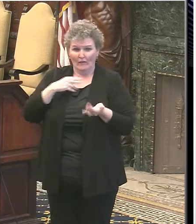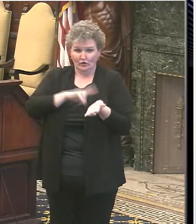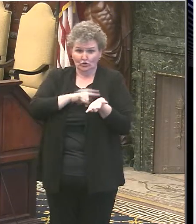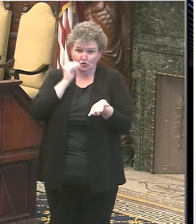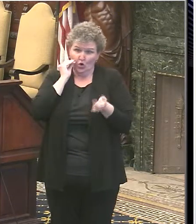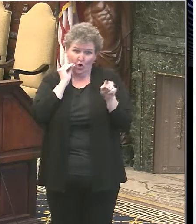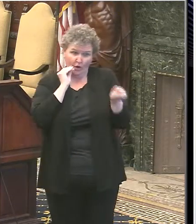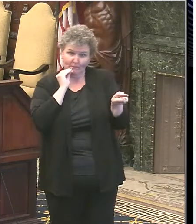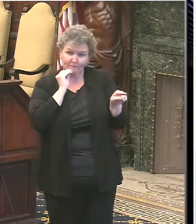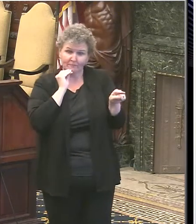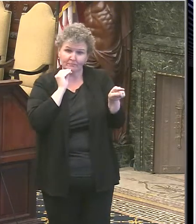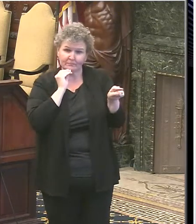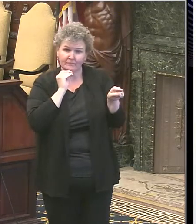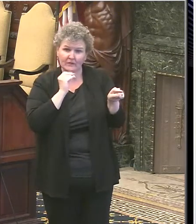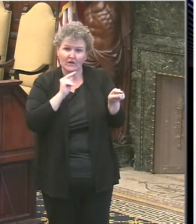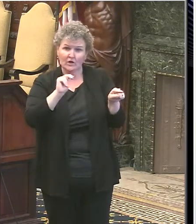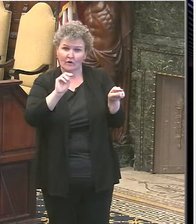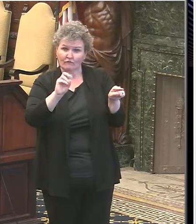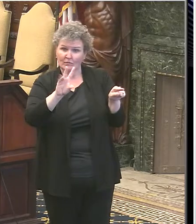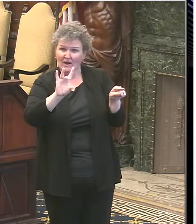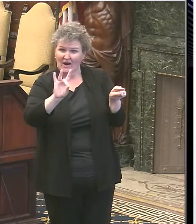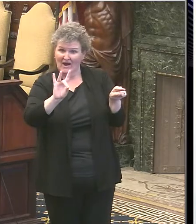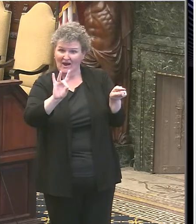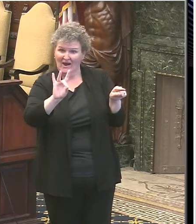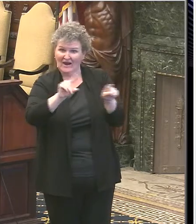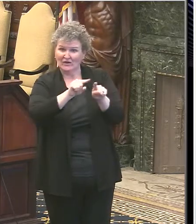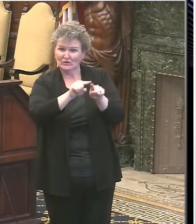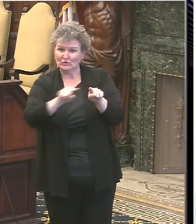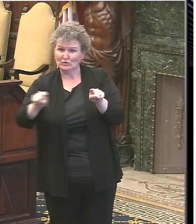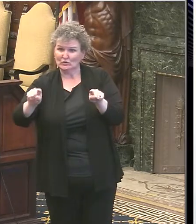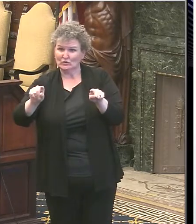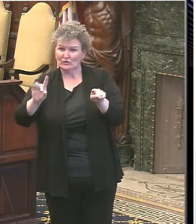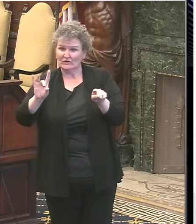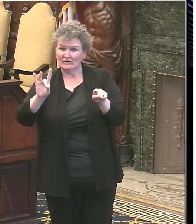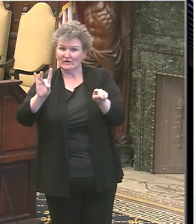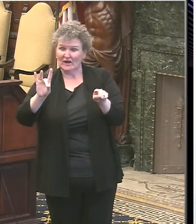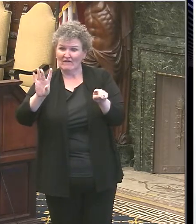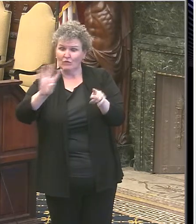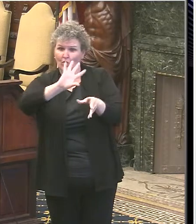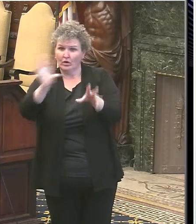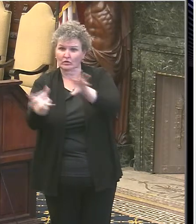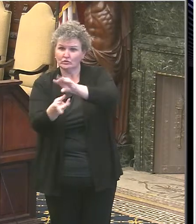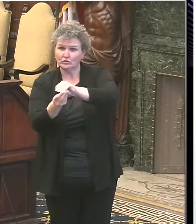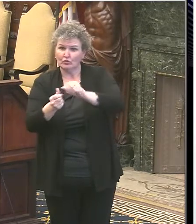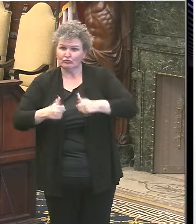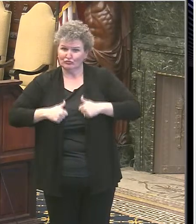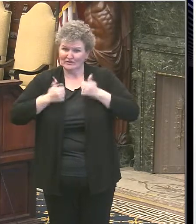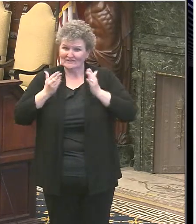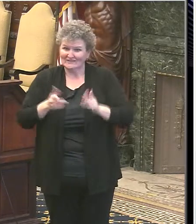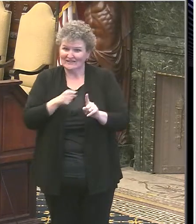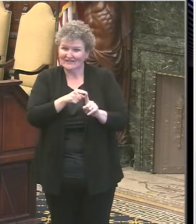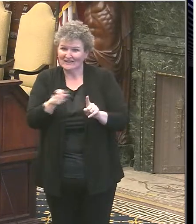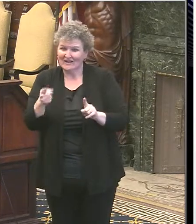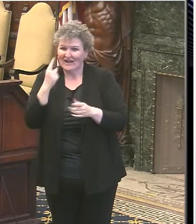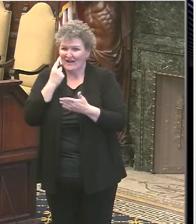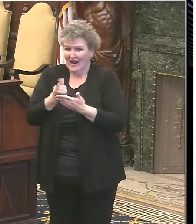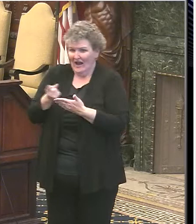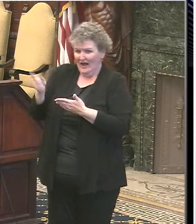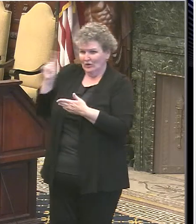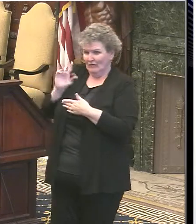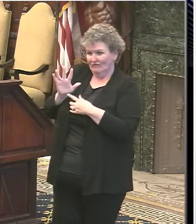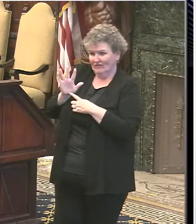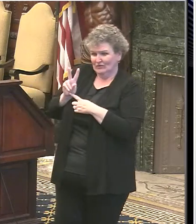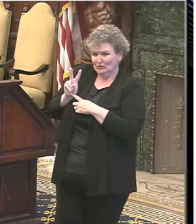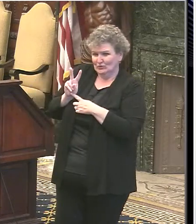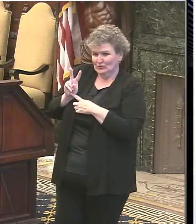the week that began November 8th, we had a total of 84 cases in residents. And for last week, we had 52 cases reported